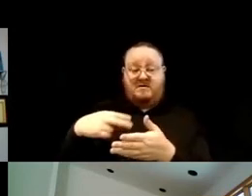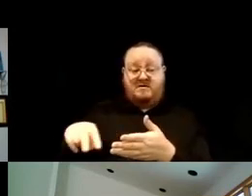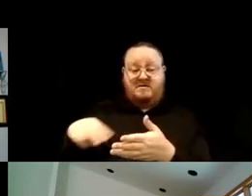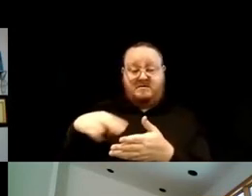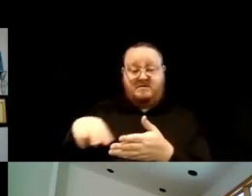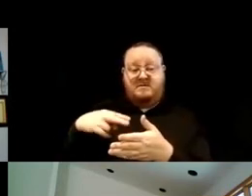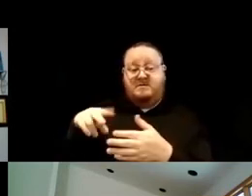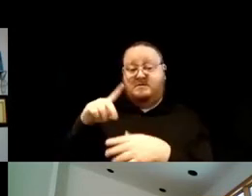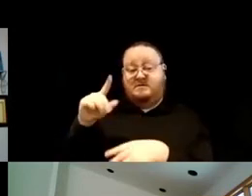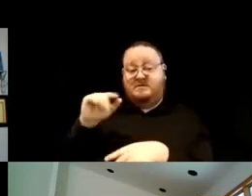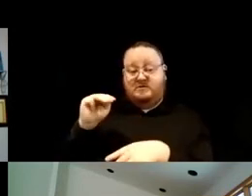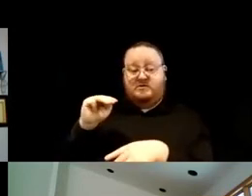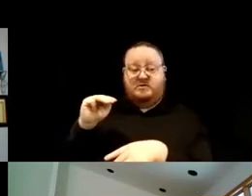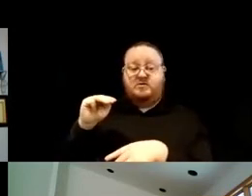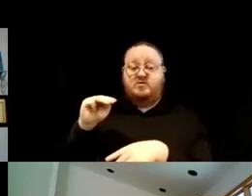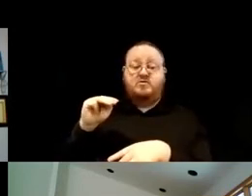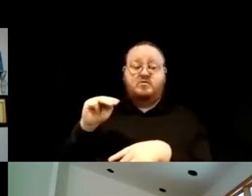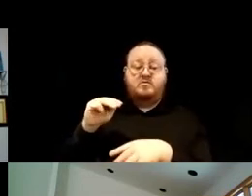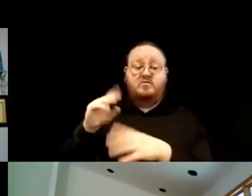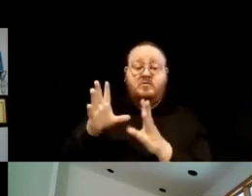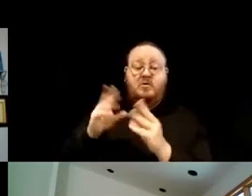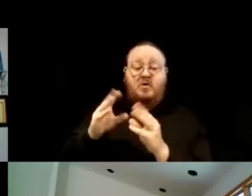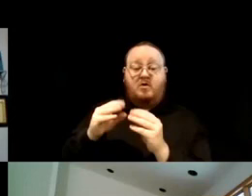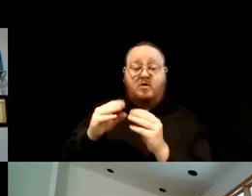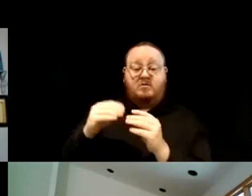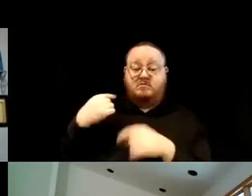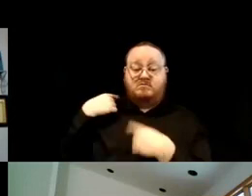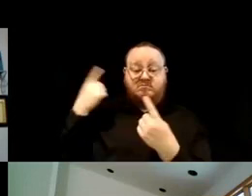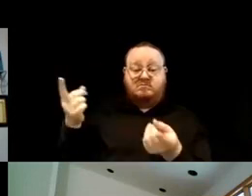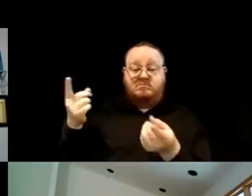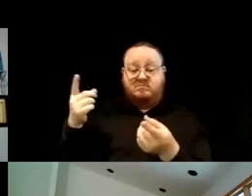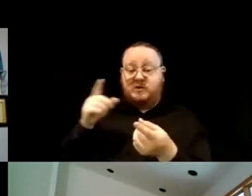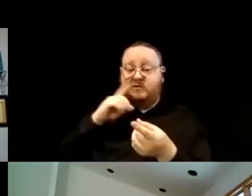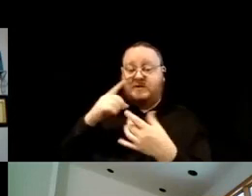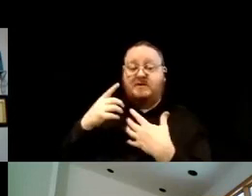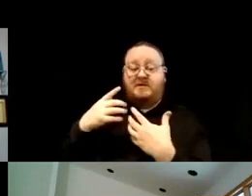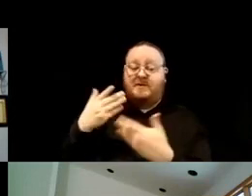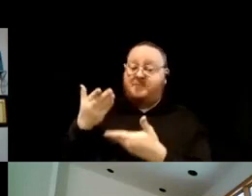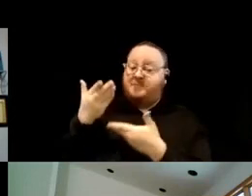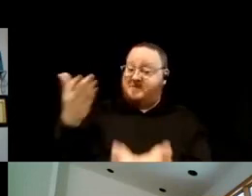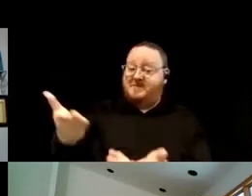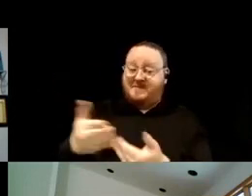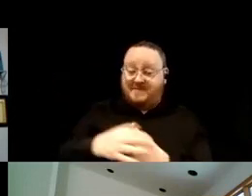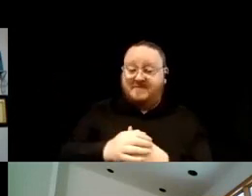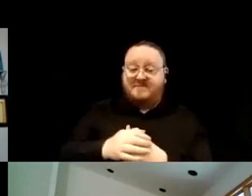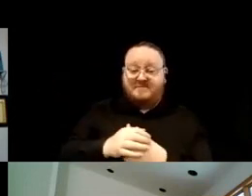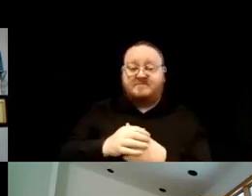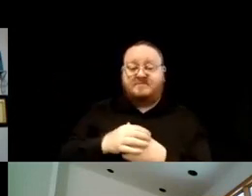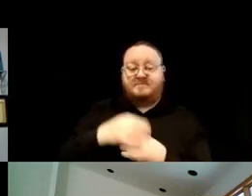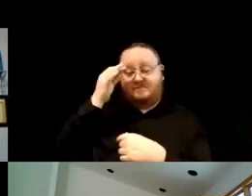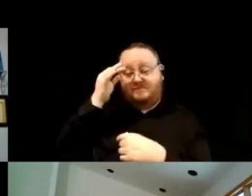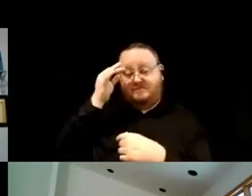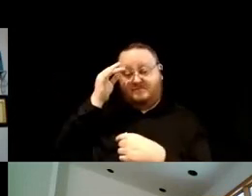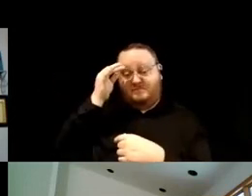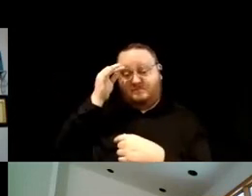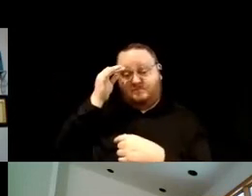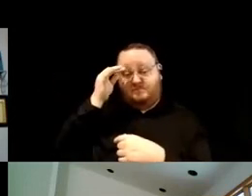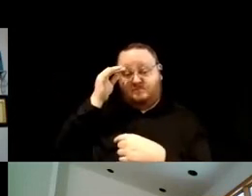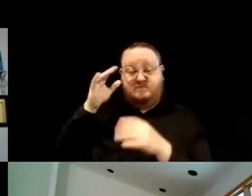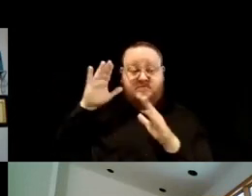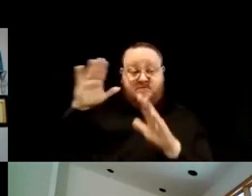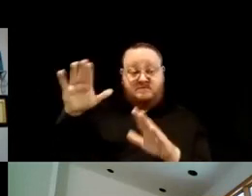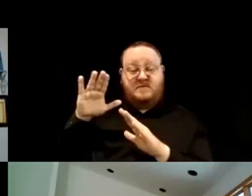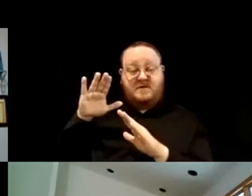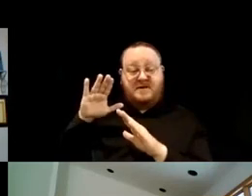Zoom call before, I strongly recommend it. It's a pretty amazing experience to